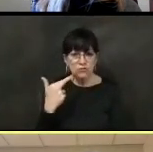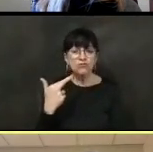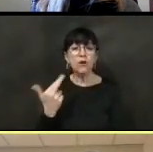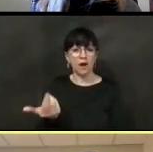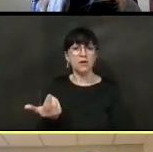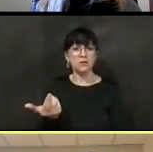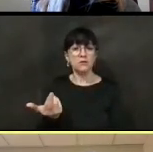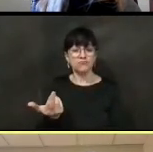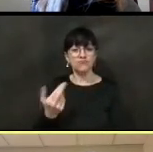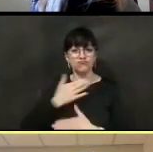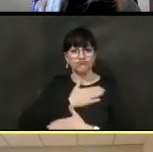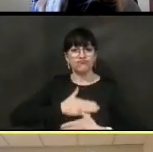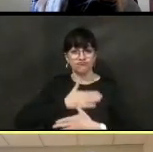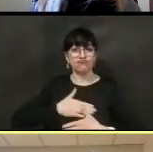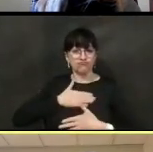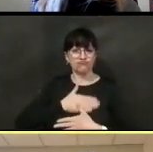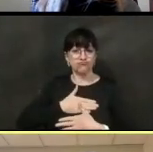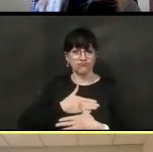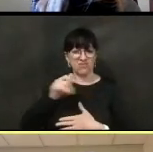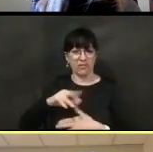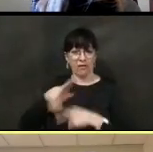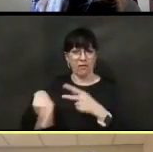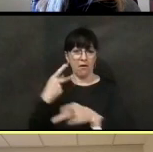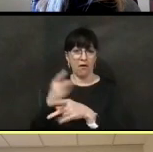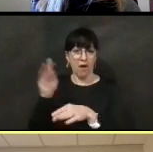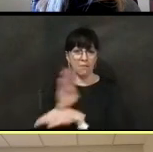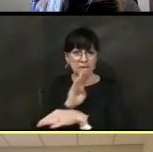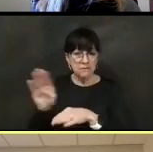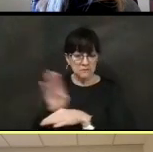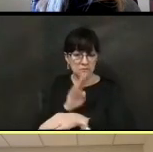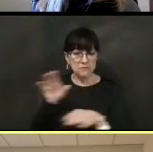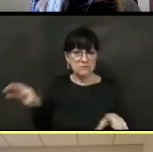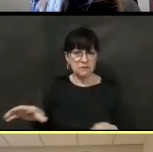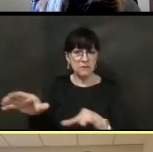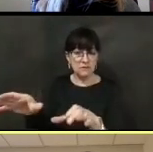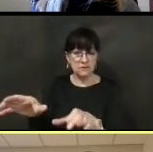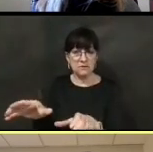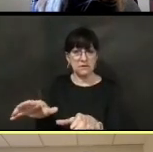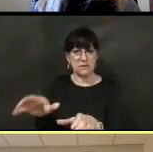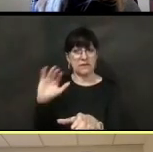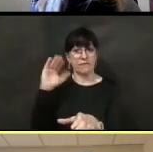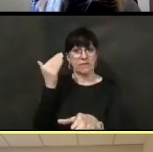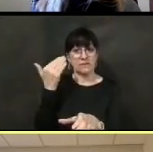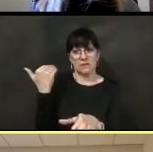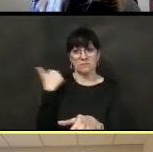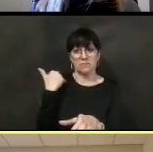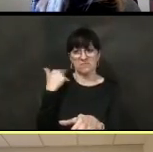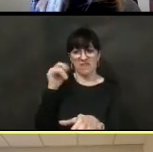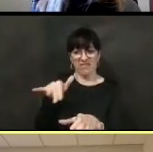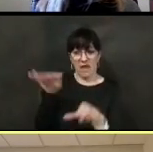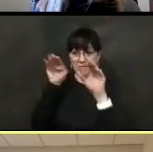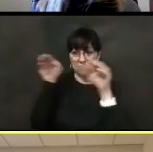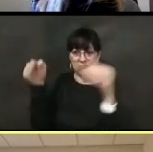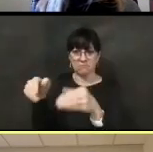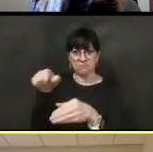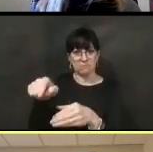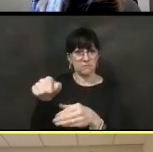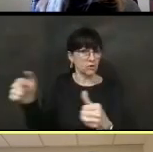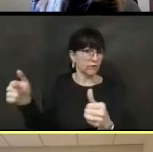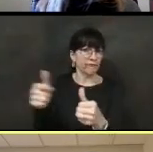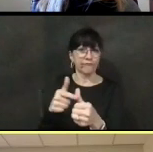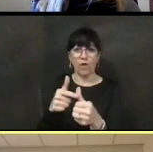the time, it seems like a long time ago, they were the very first folks who were almost completely shut down by this. We